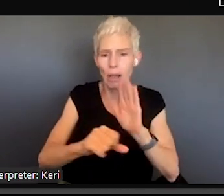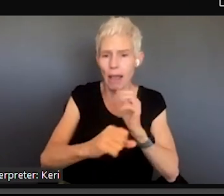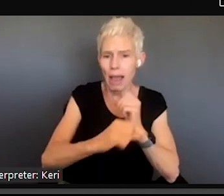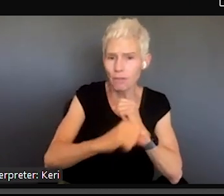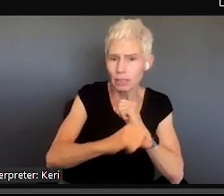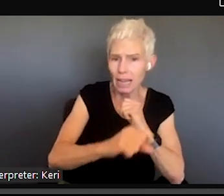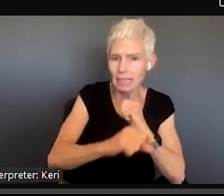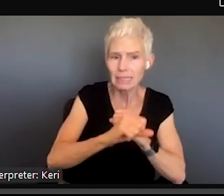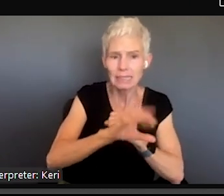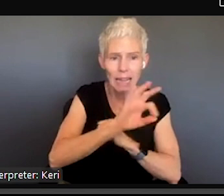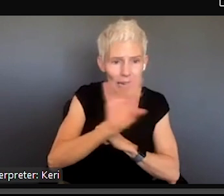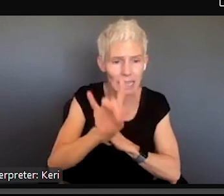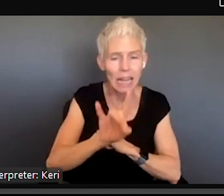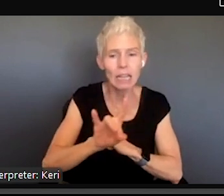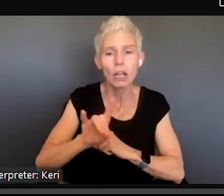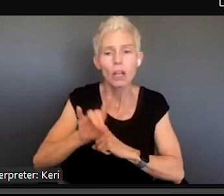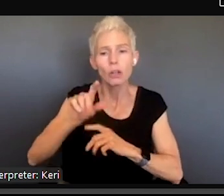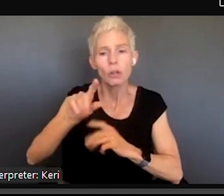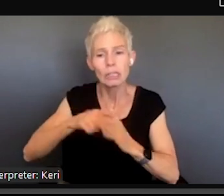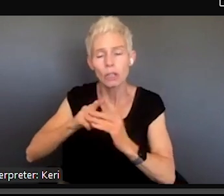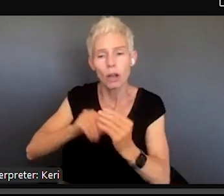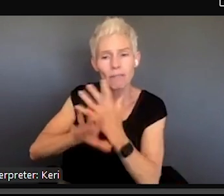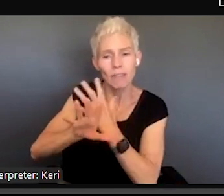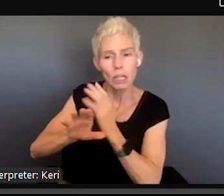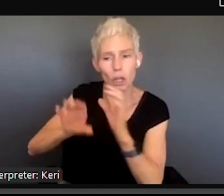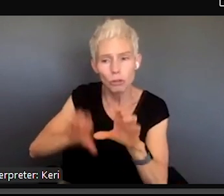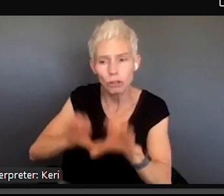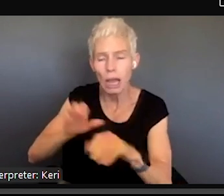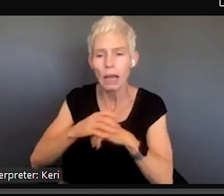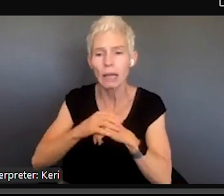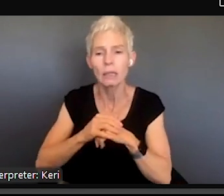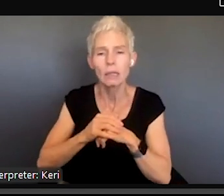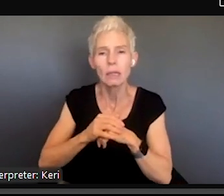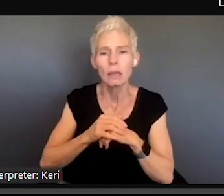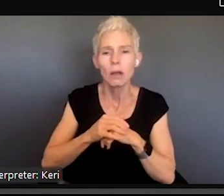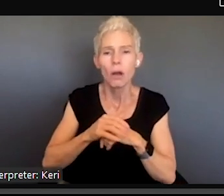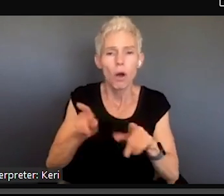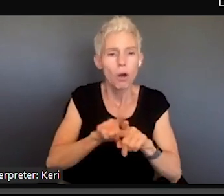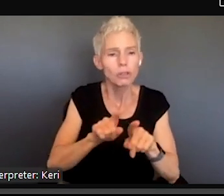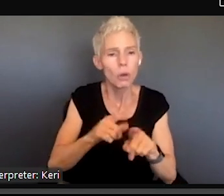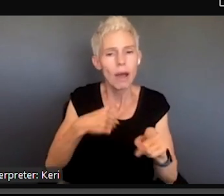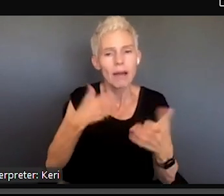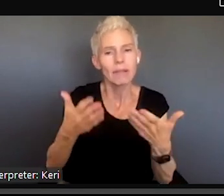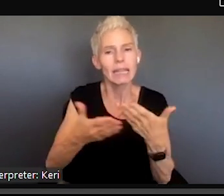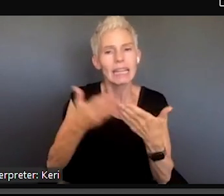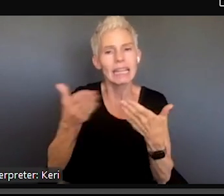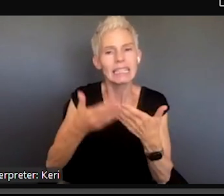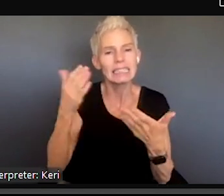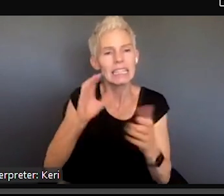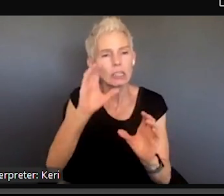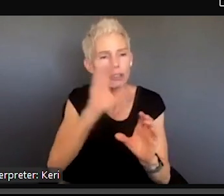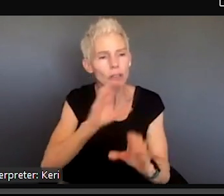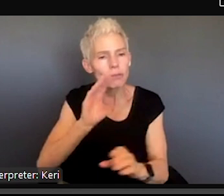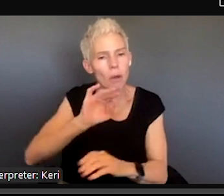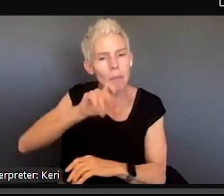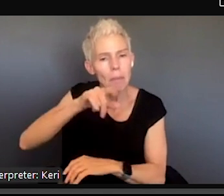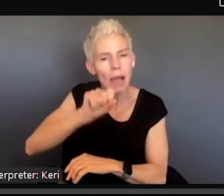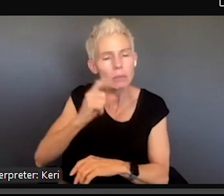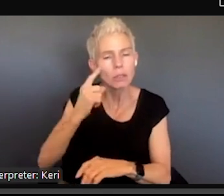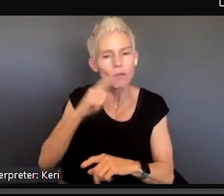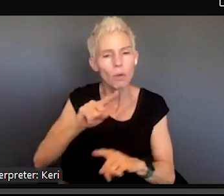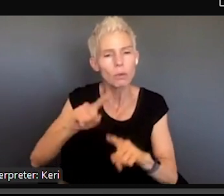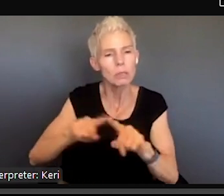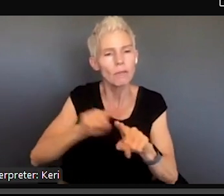video chat if you need deaf and hard of hearing supports. But we also have things like easy searchable maps for our community crisis